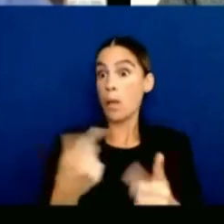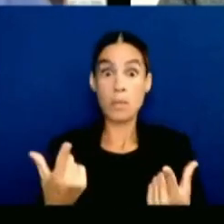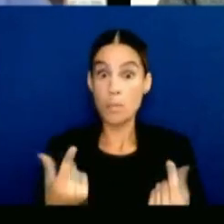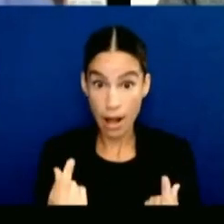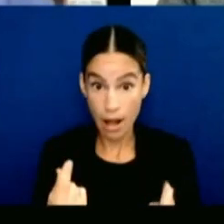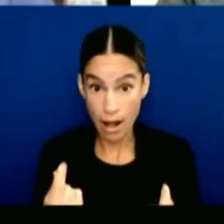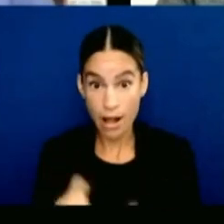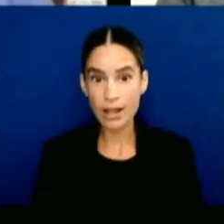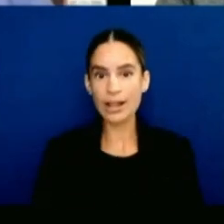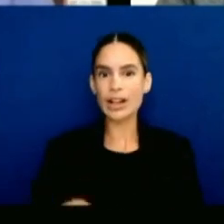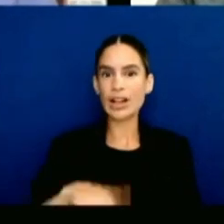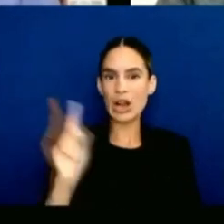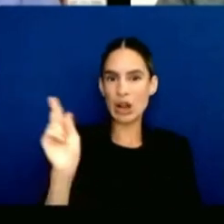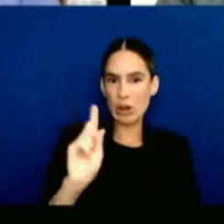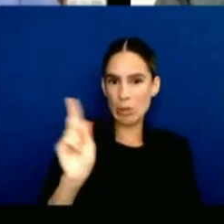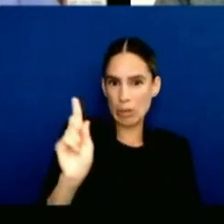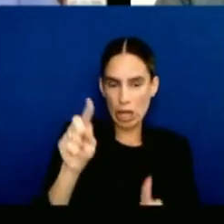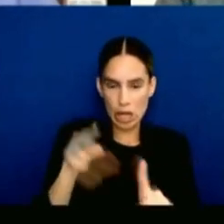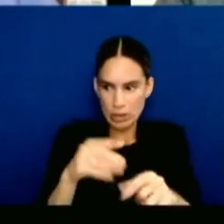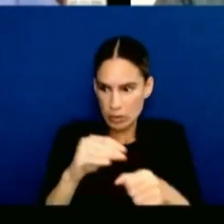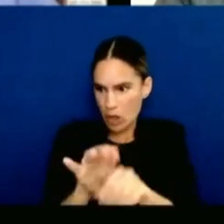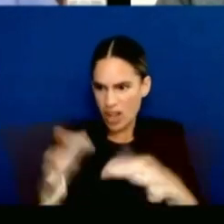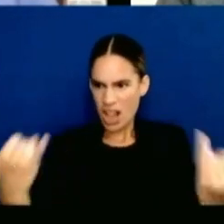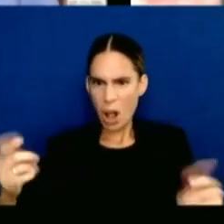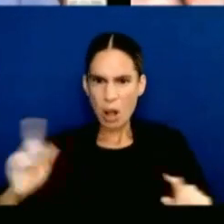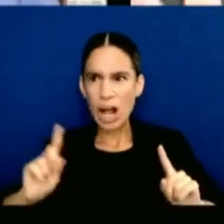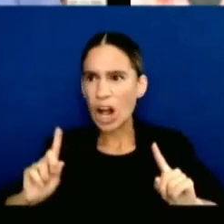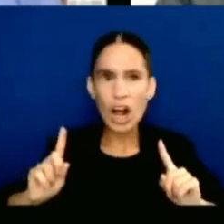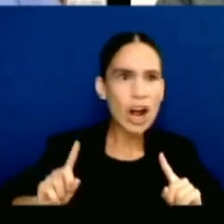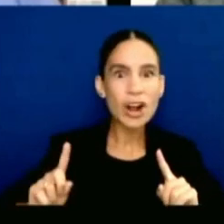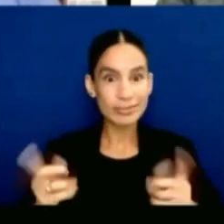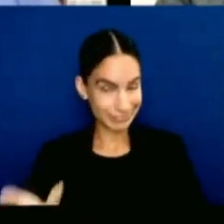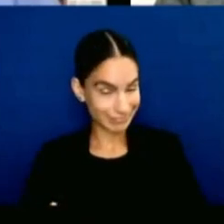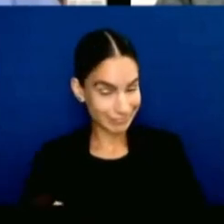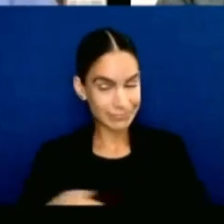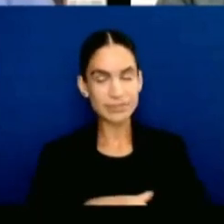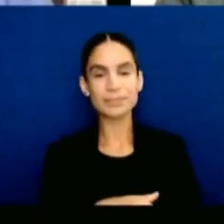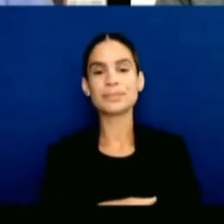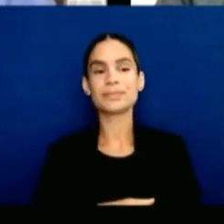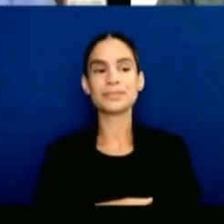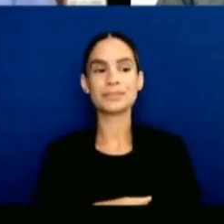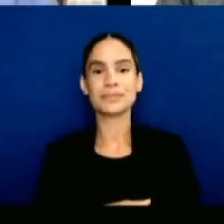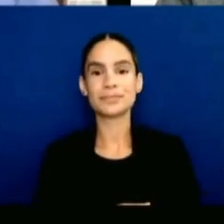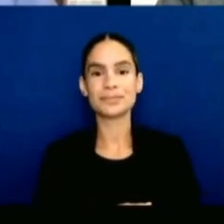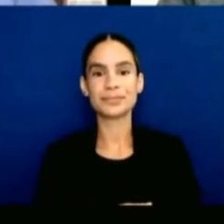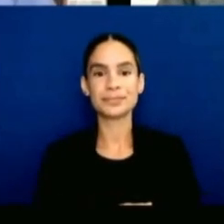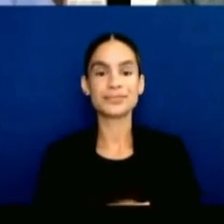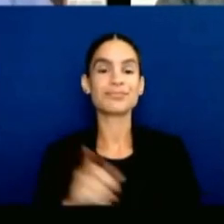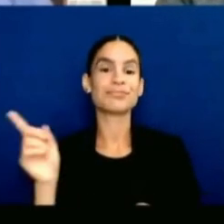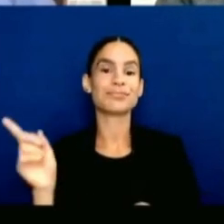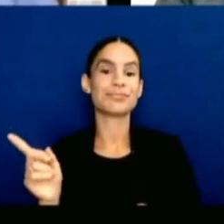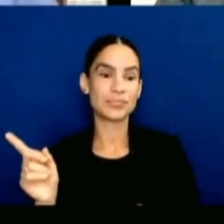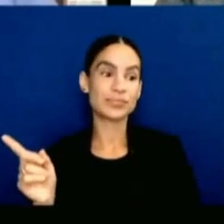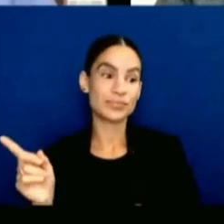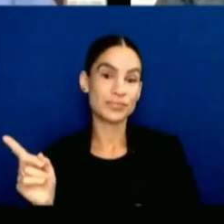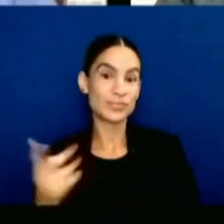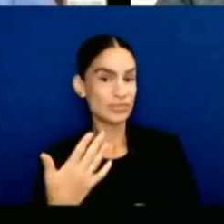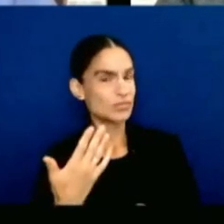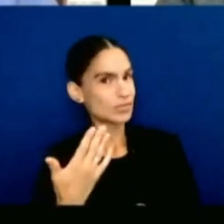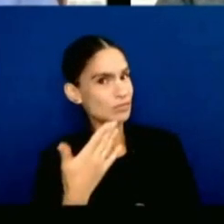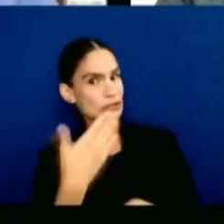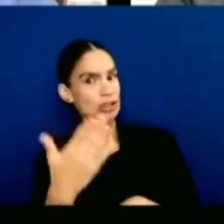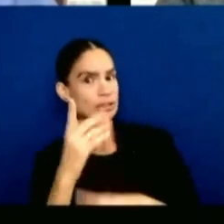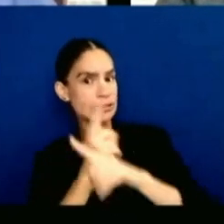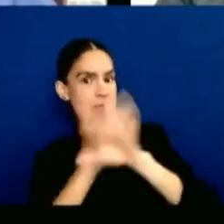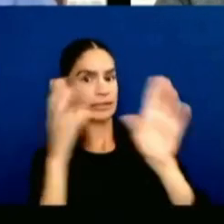know that, which is why testing is now more exactly. Broad. That's a good thing. So even Casper, Wyoming might want to be keeping